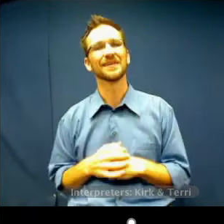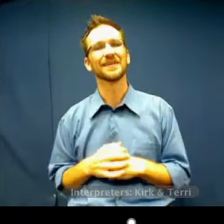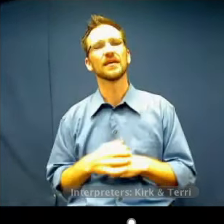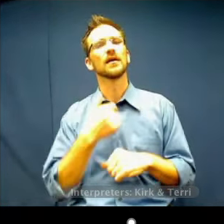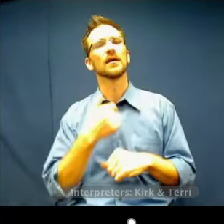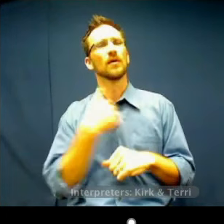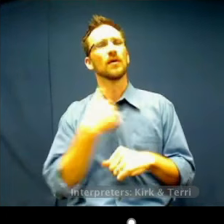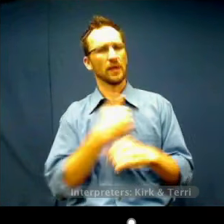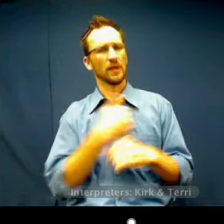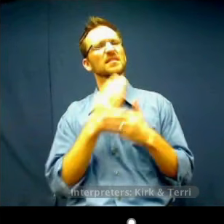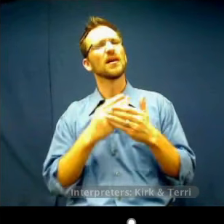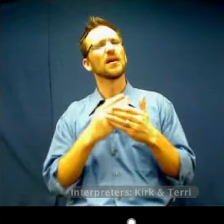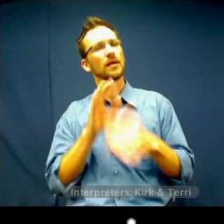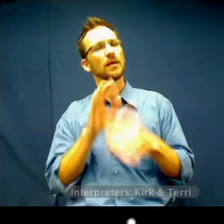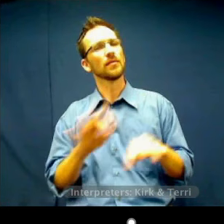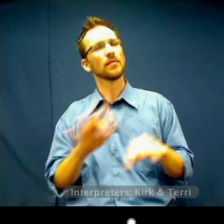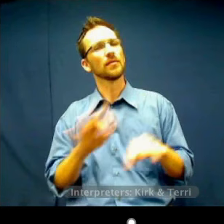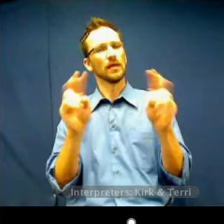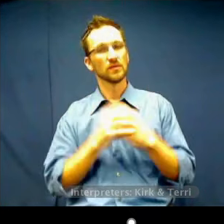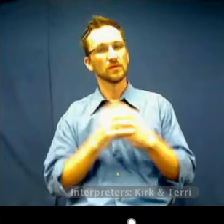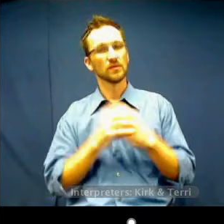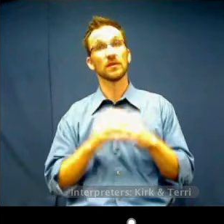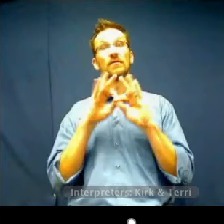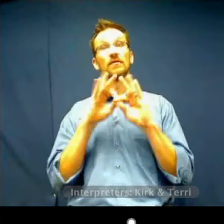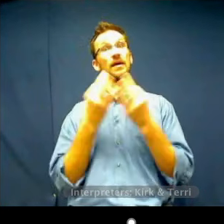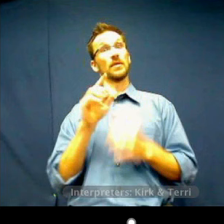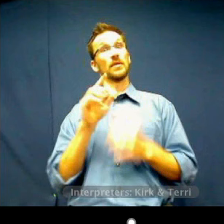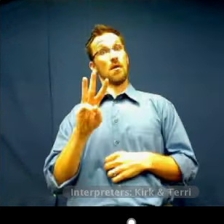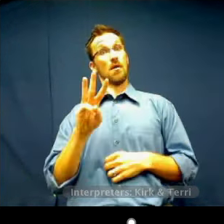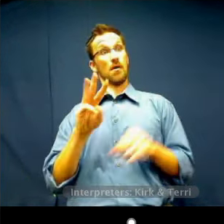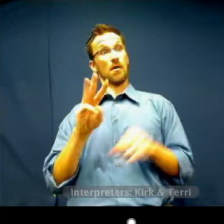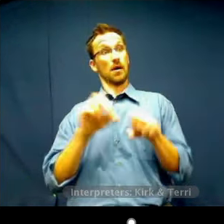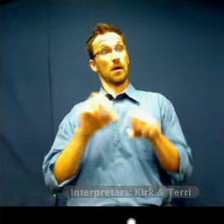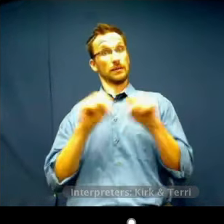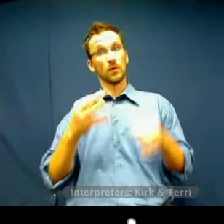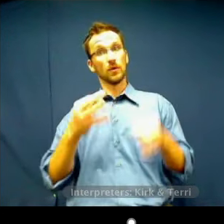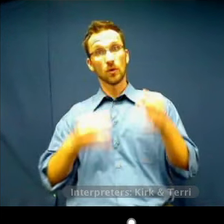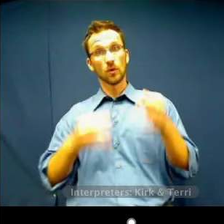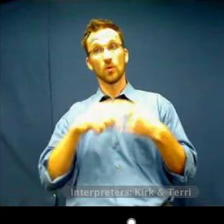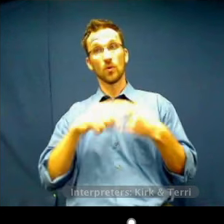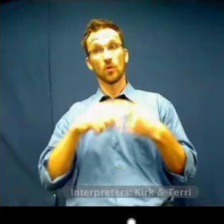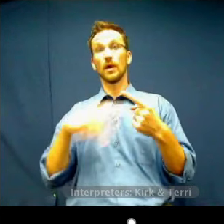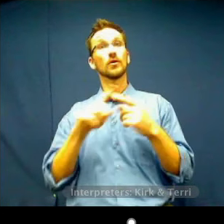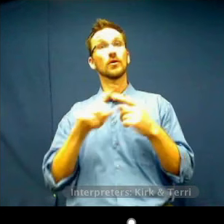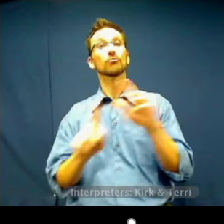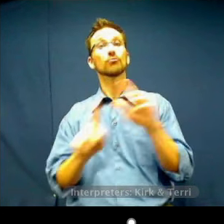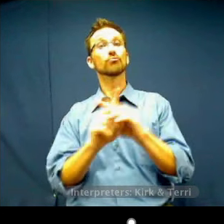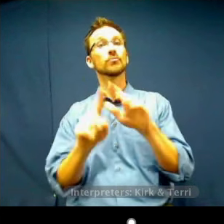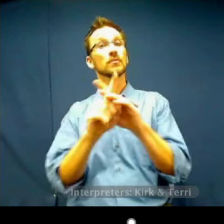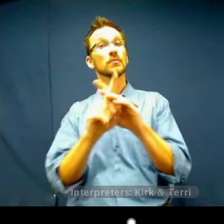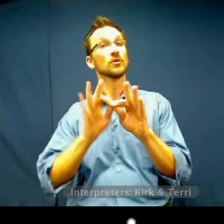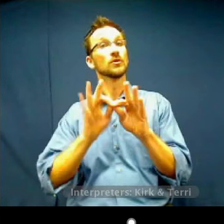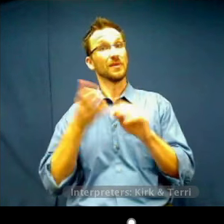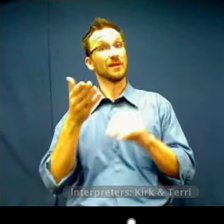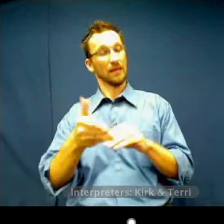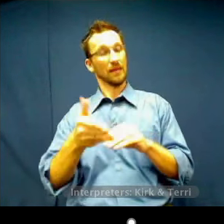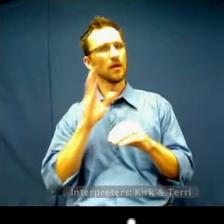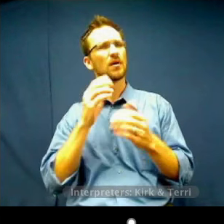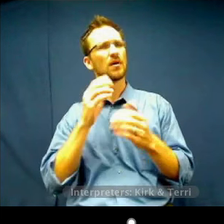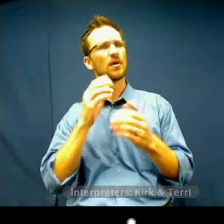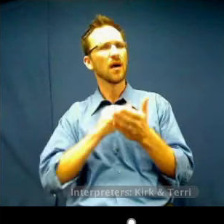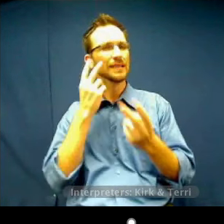matters. The family law system and you interpreting in it will run across cases in the child abuse and